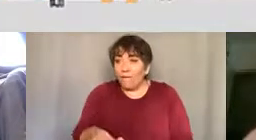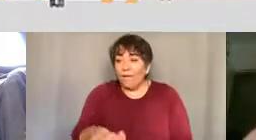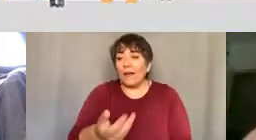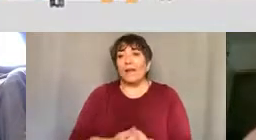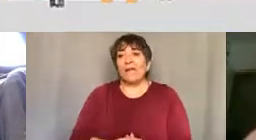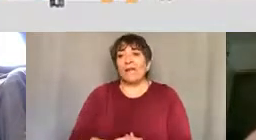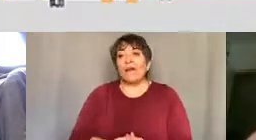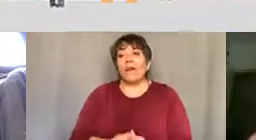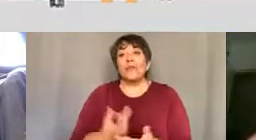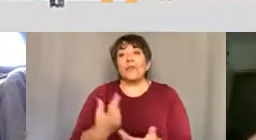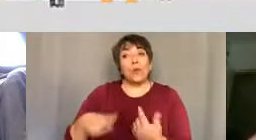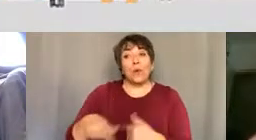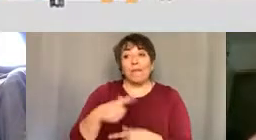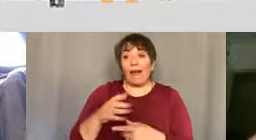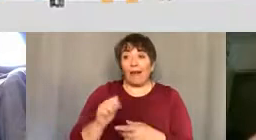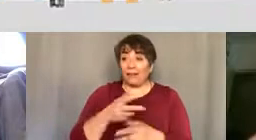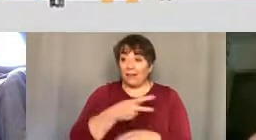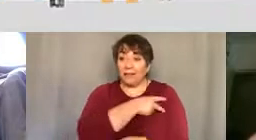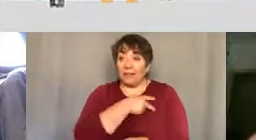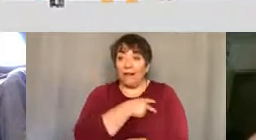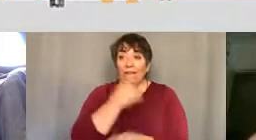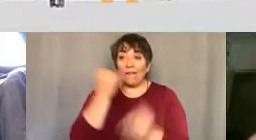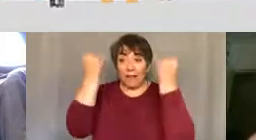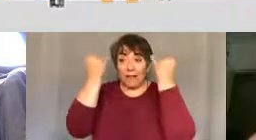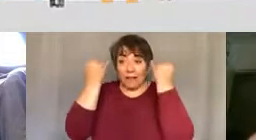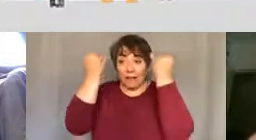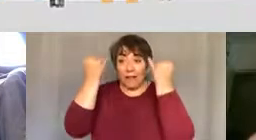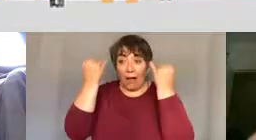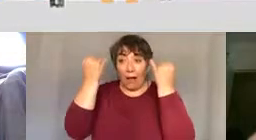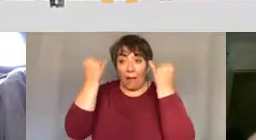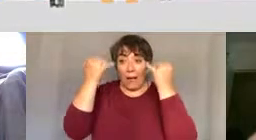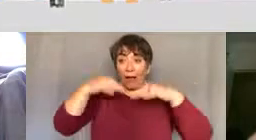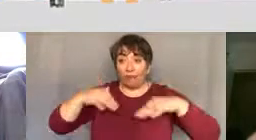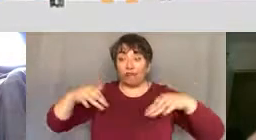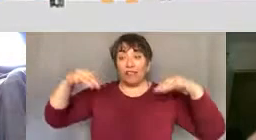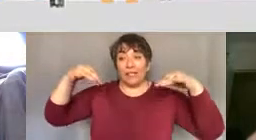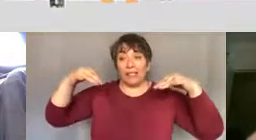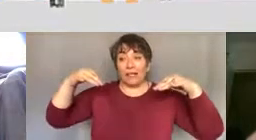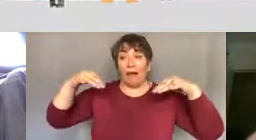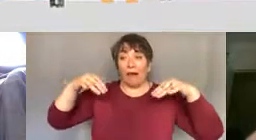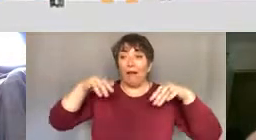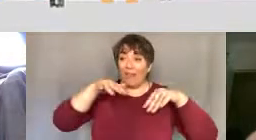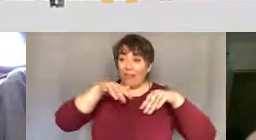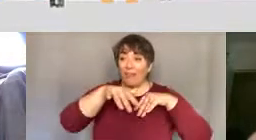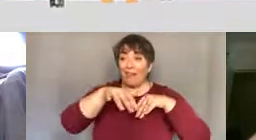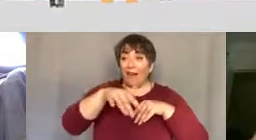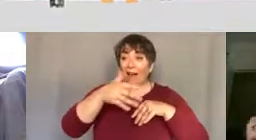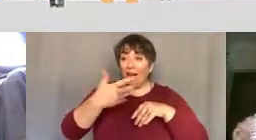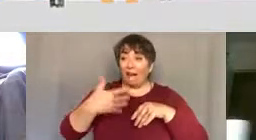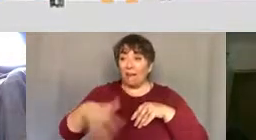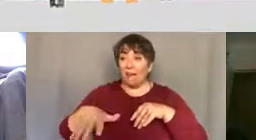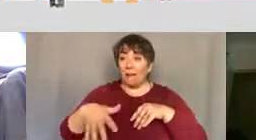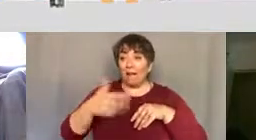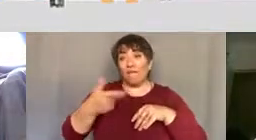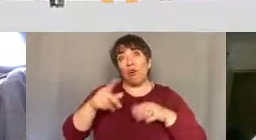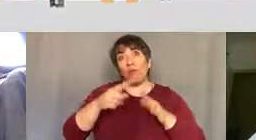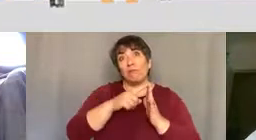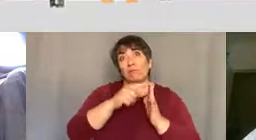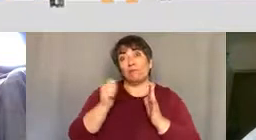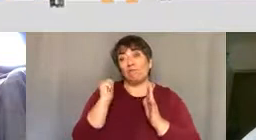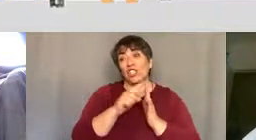from once it started in January within the pharmacy stores, and we've also been supporting sites across the rest of the